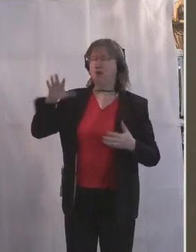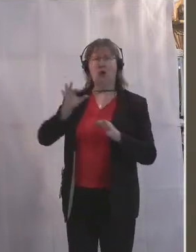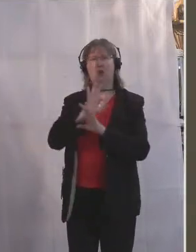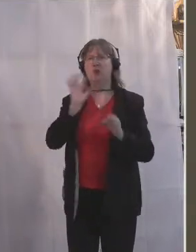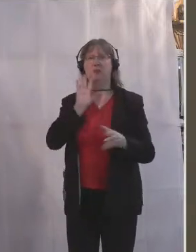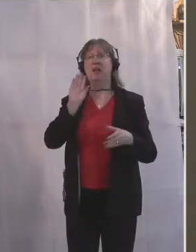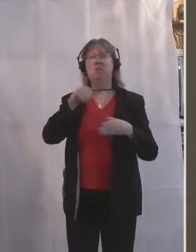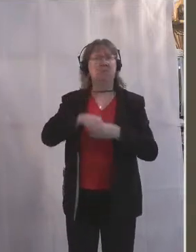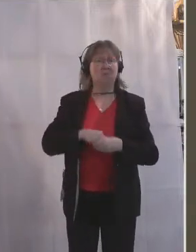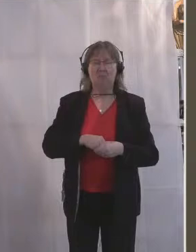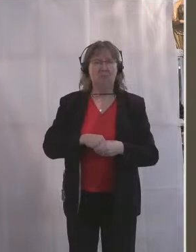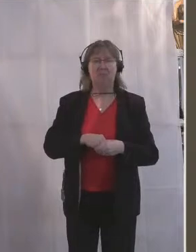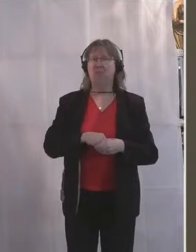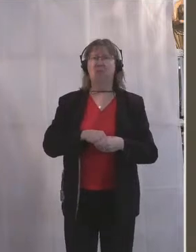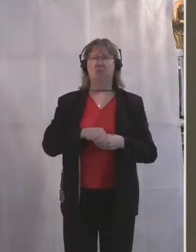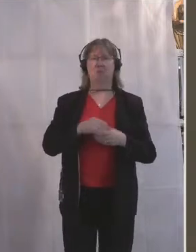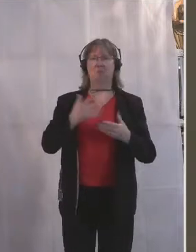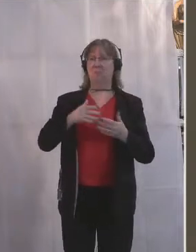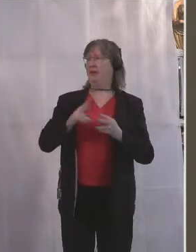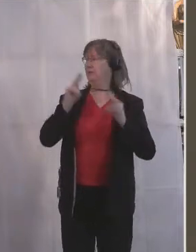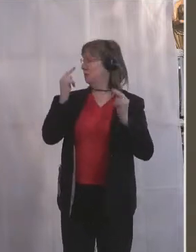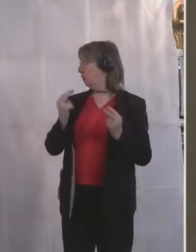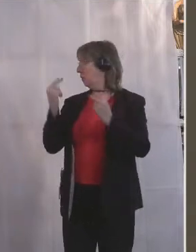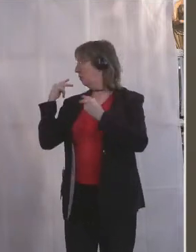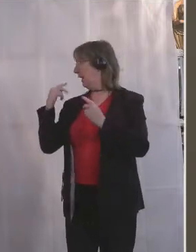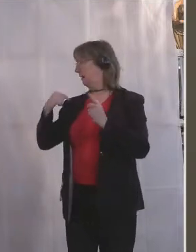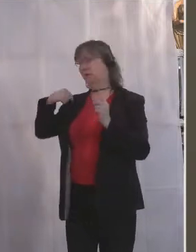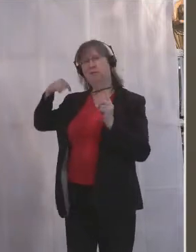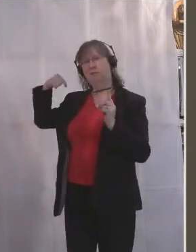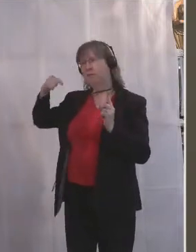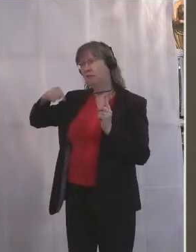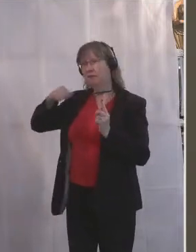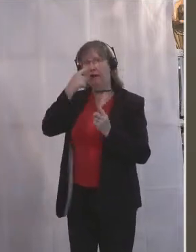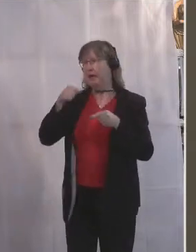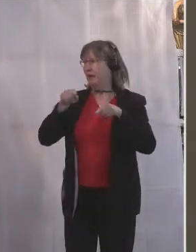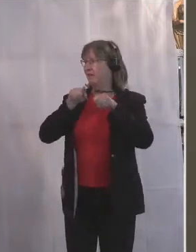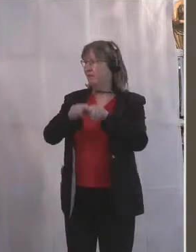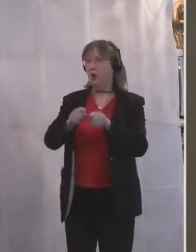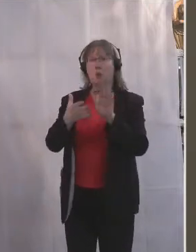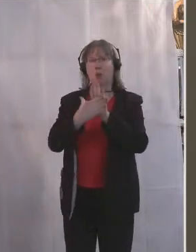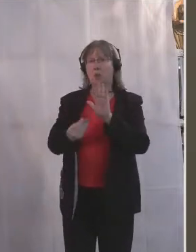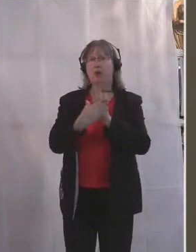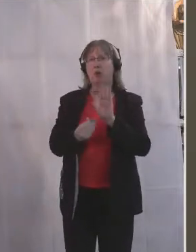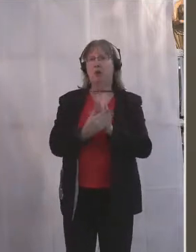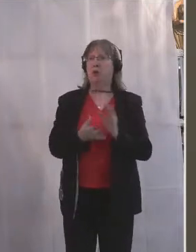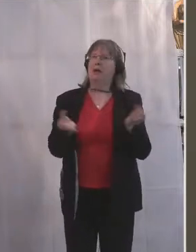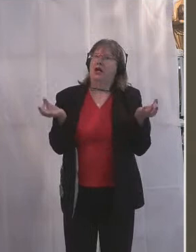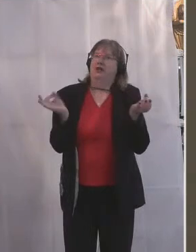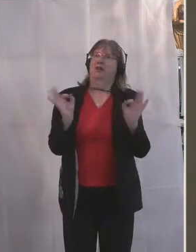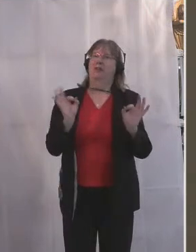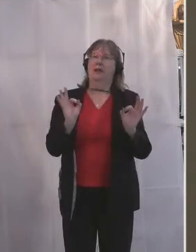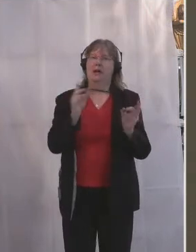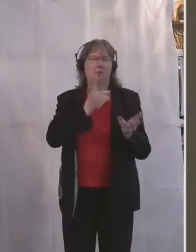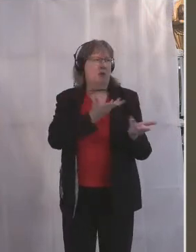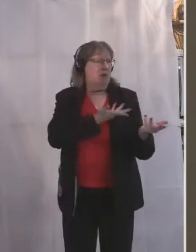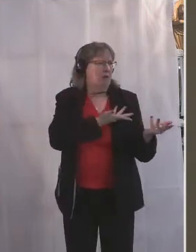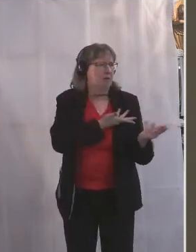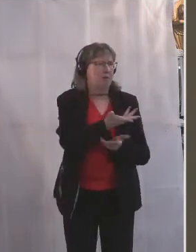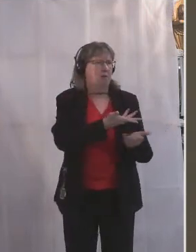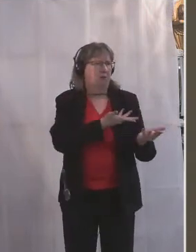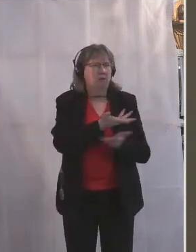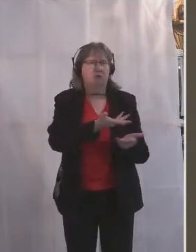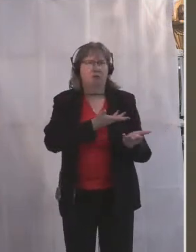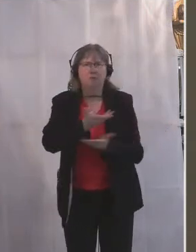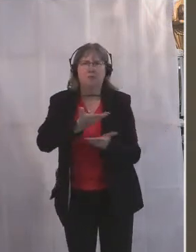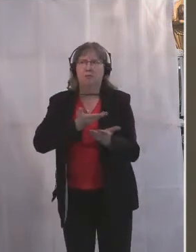have a track record. There was no path to follow. And actually, I had lots of conversations with lots of different